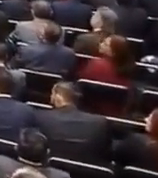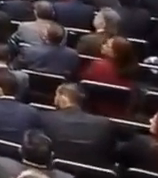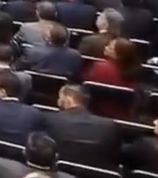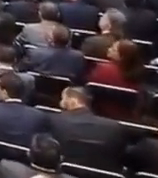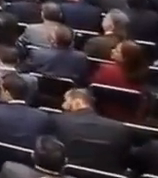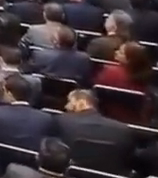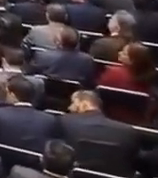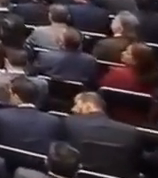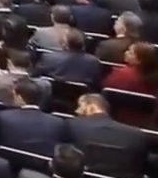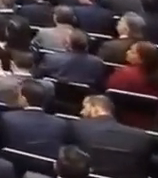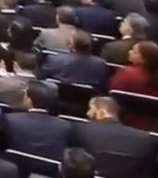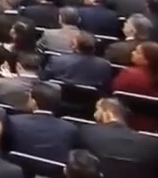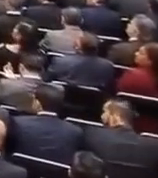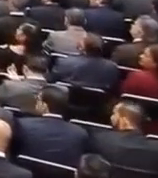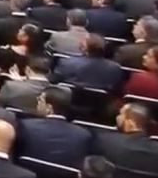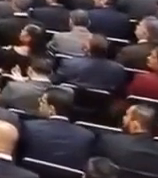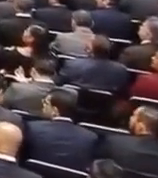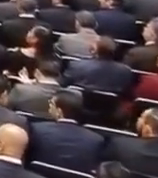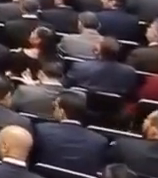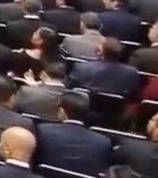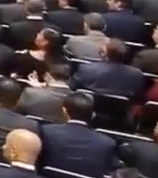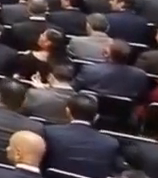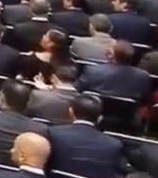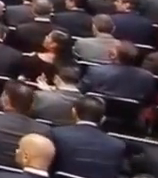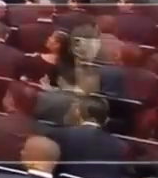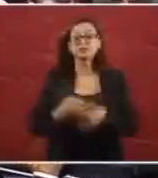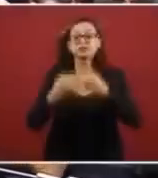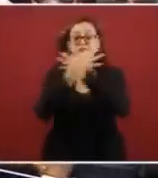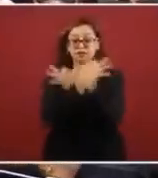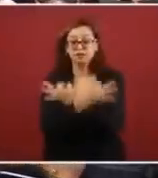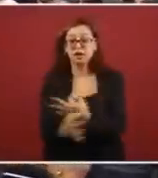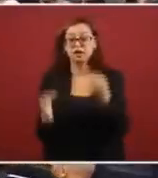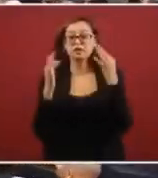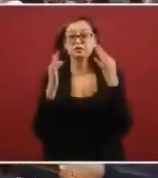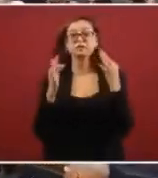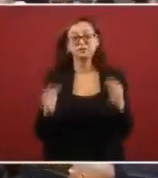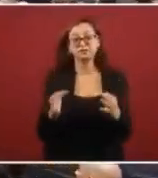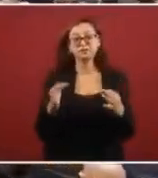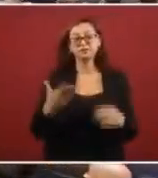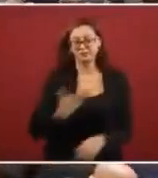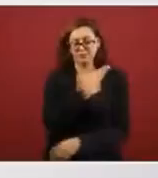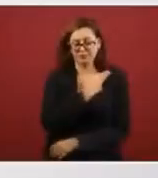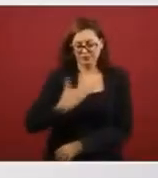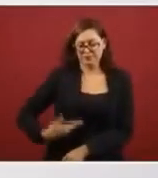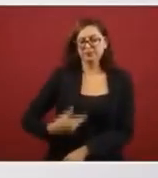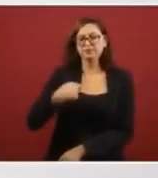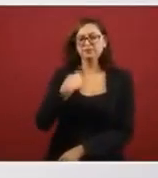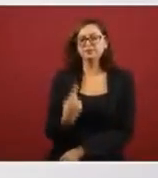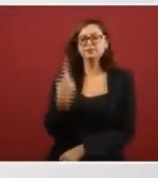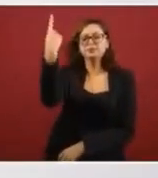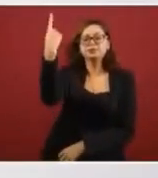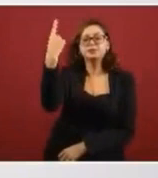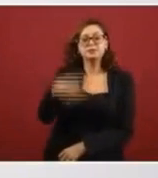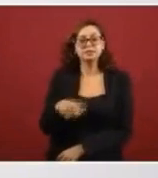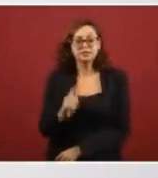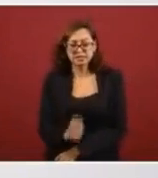to expose that during that